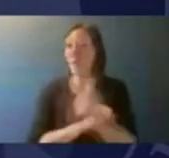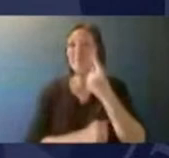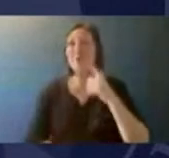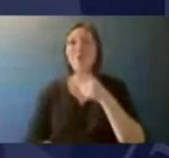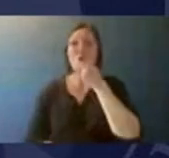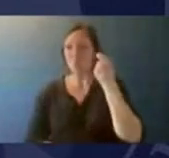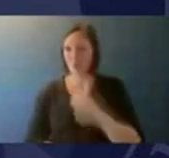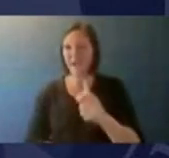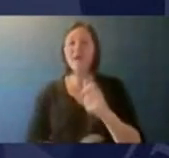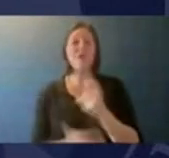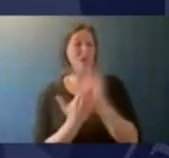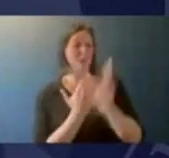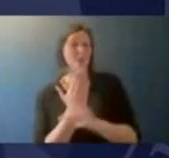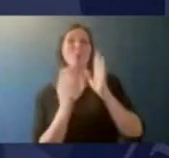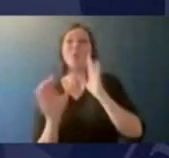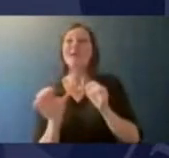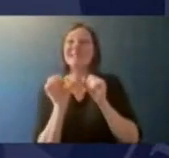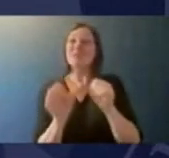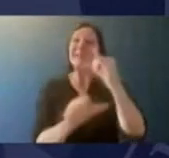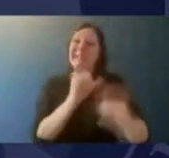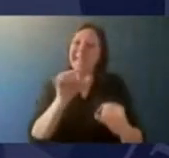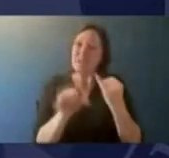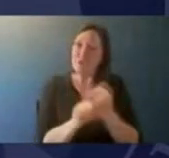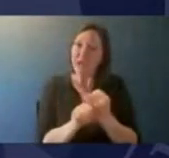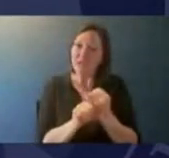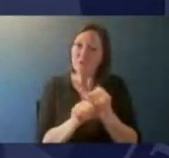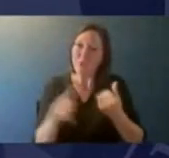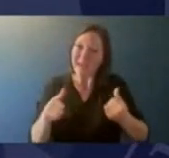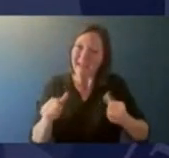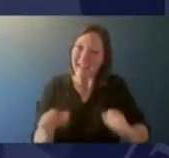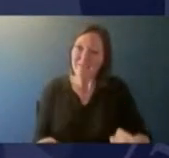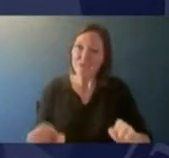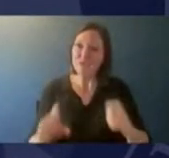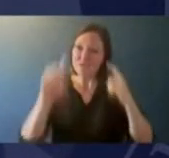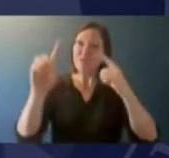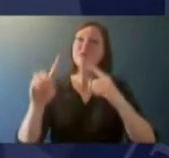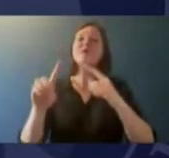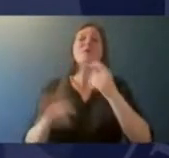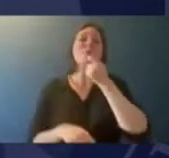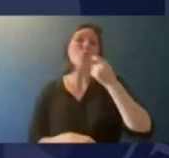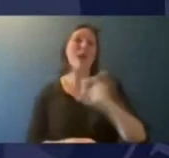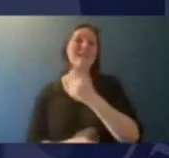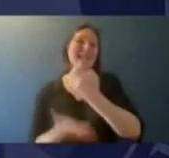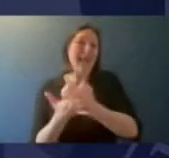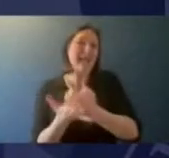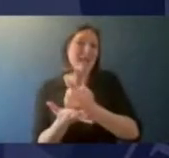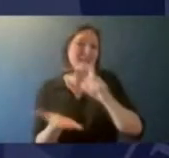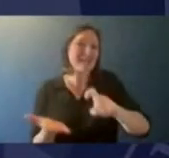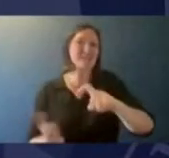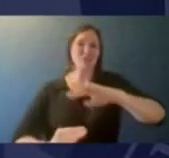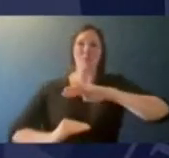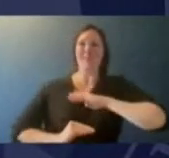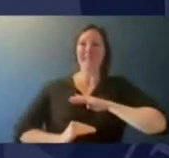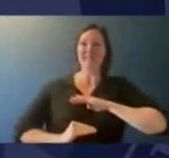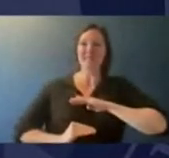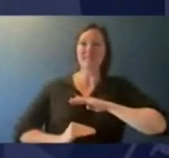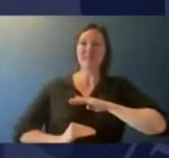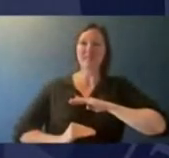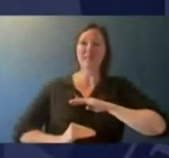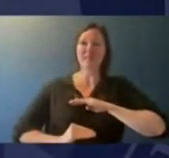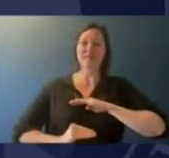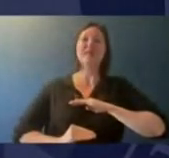program will contribute to international efforts to meet Ukraine's economic needs, and it will underpin